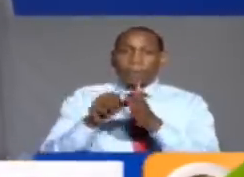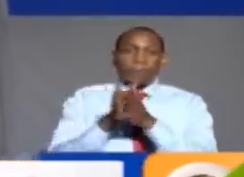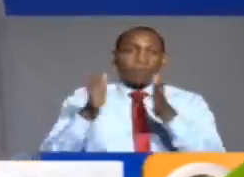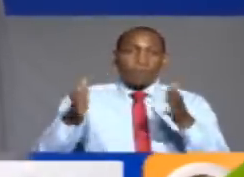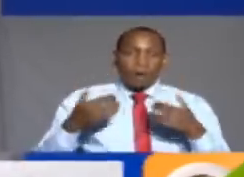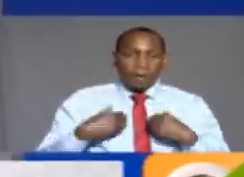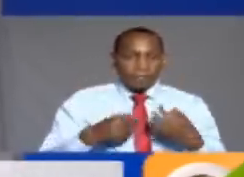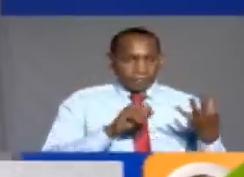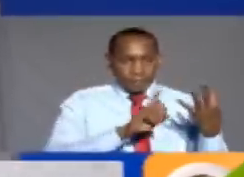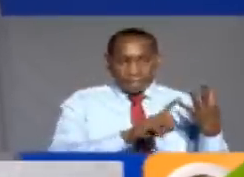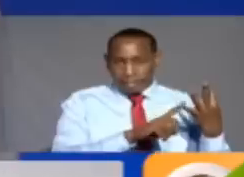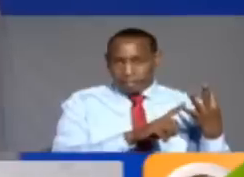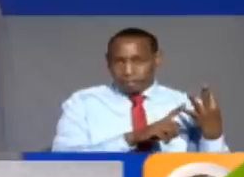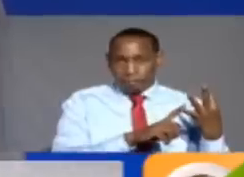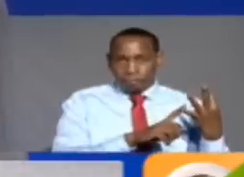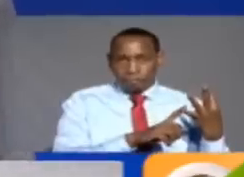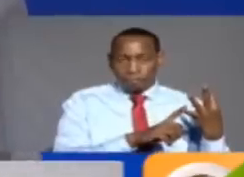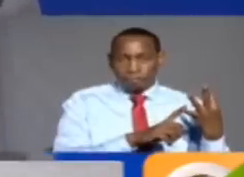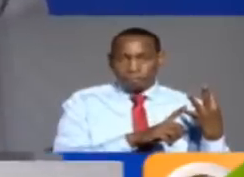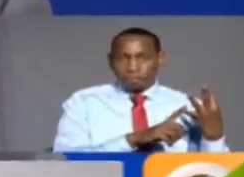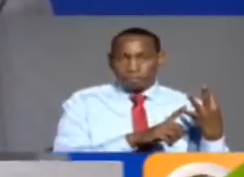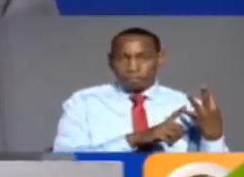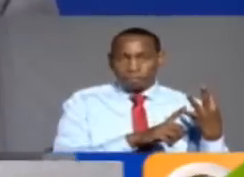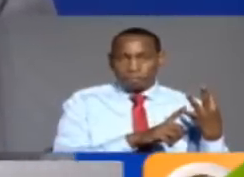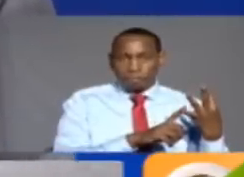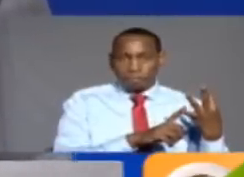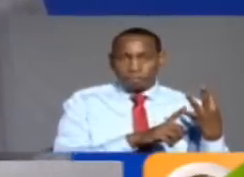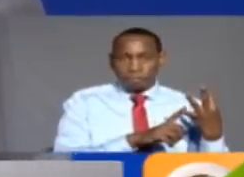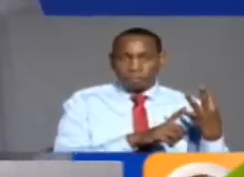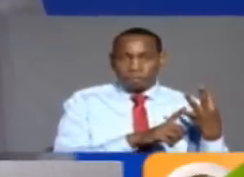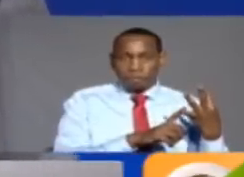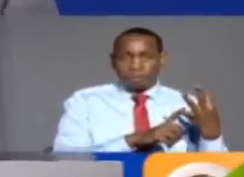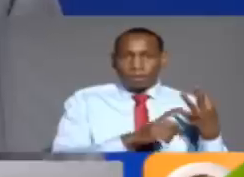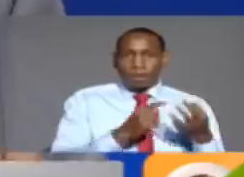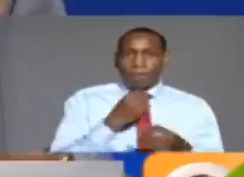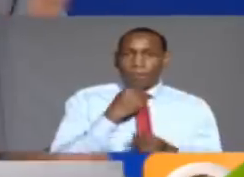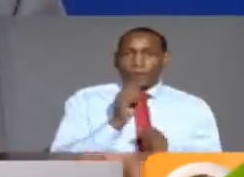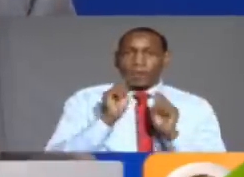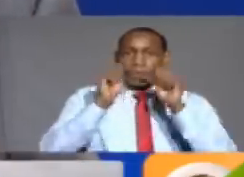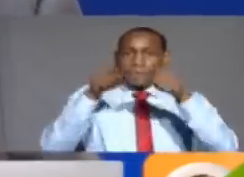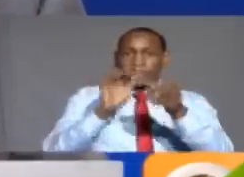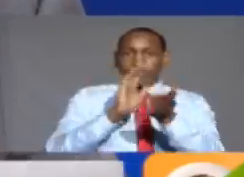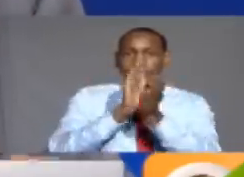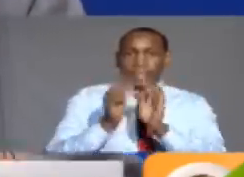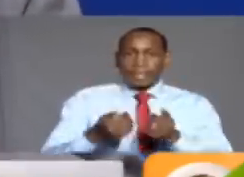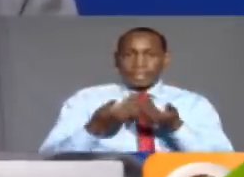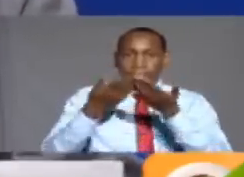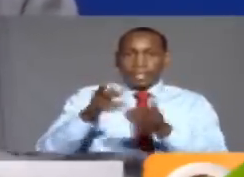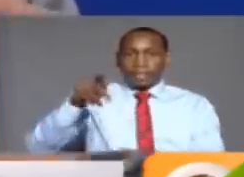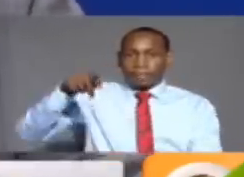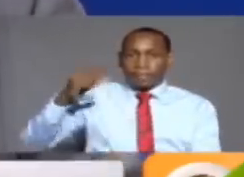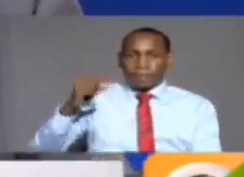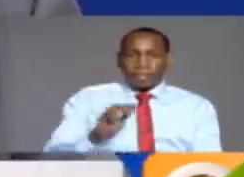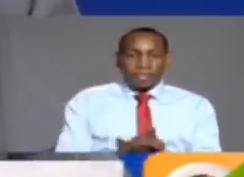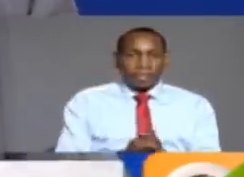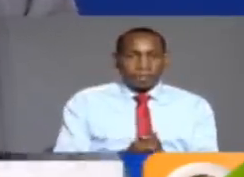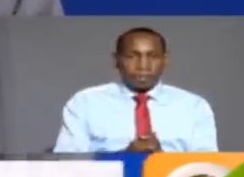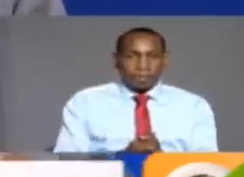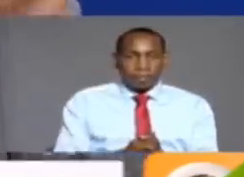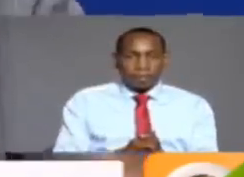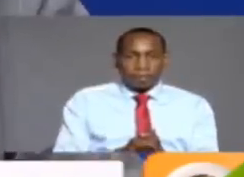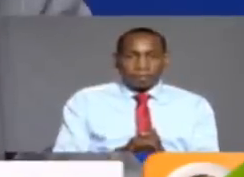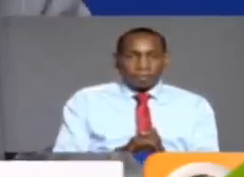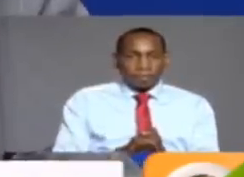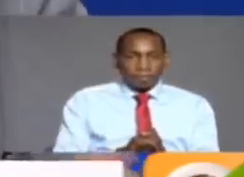Three, it did not make Moi weak to go to Kasarani in 1991 and hold a PG. It was actually a delegate